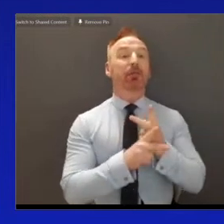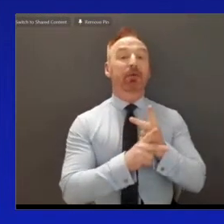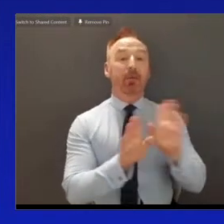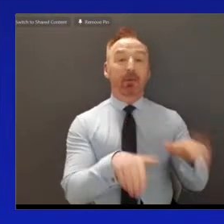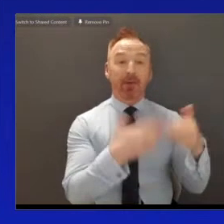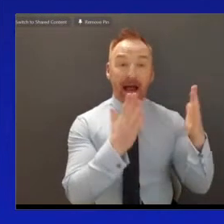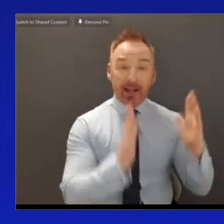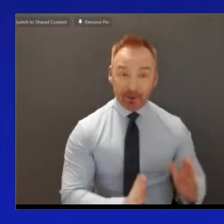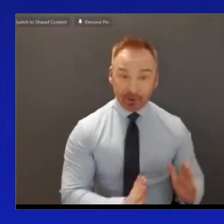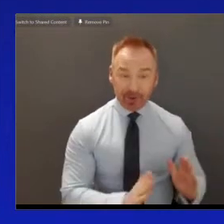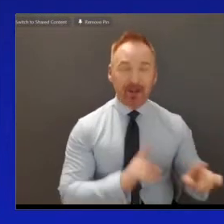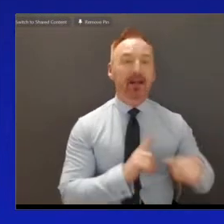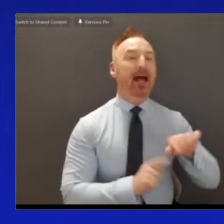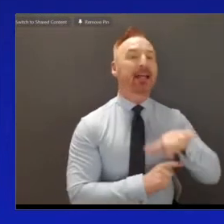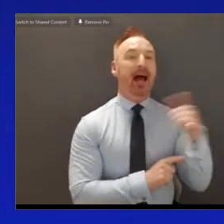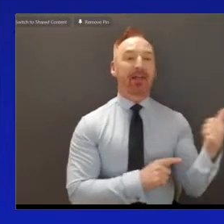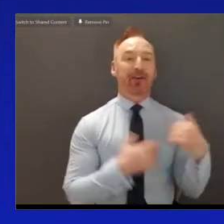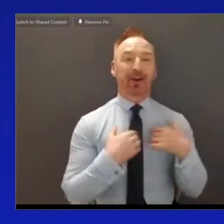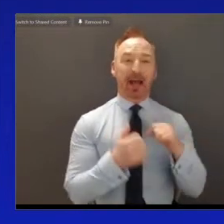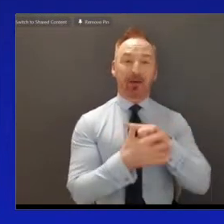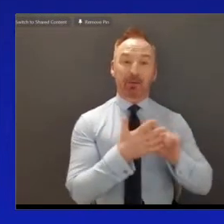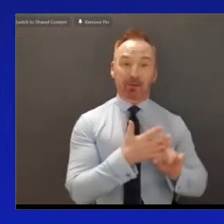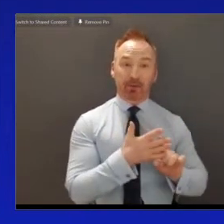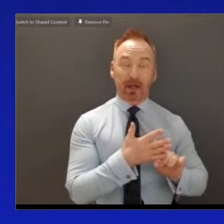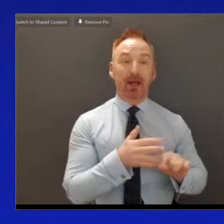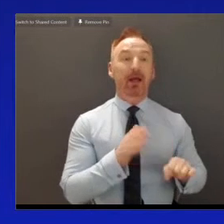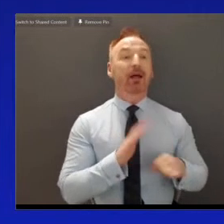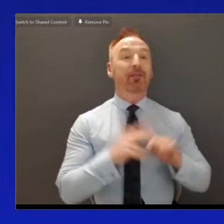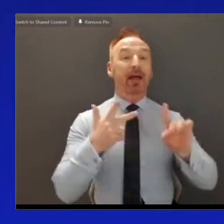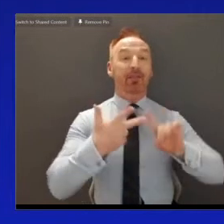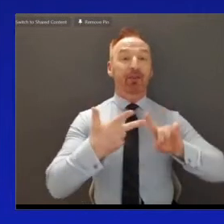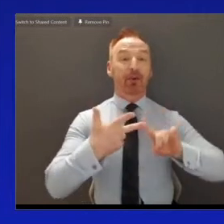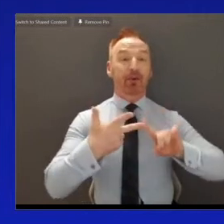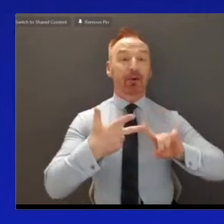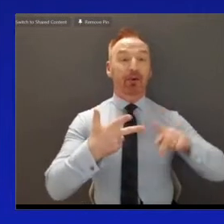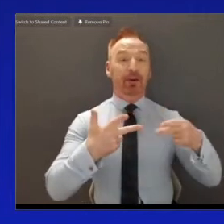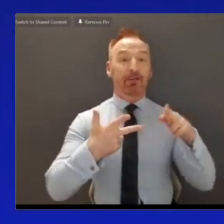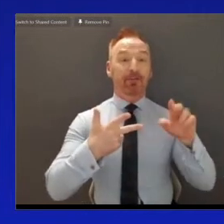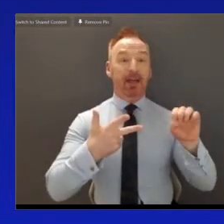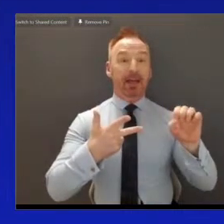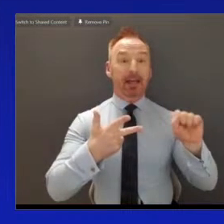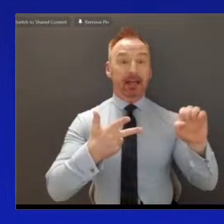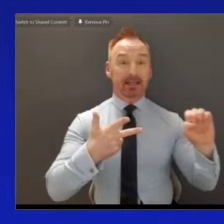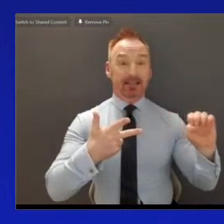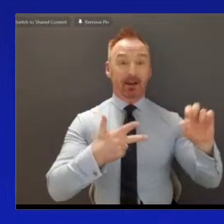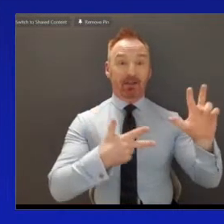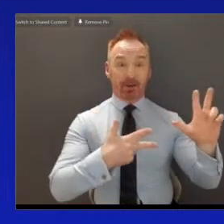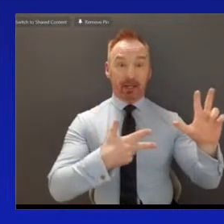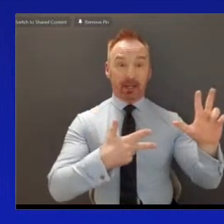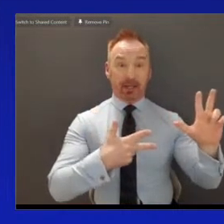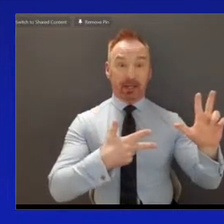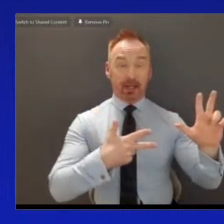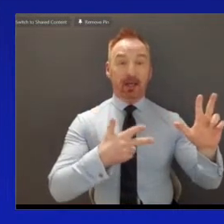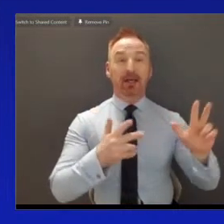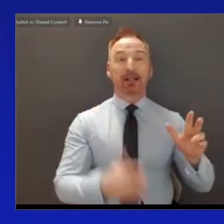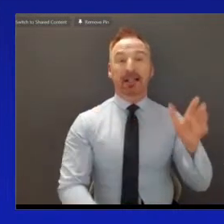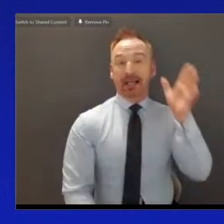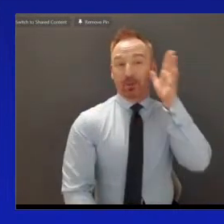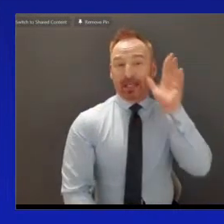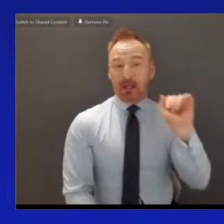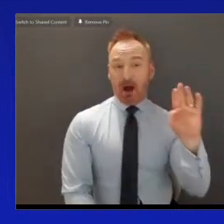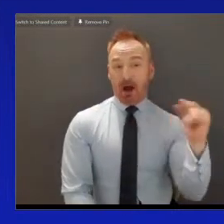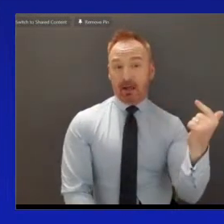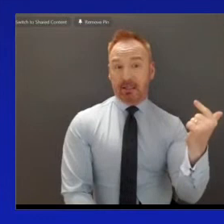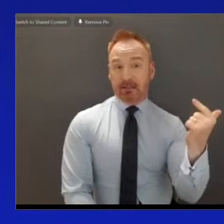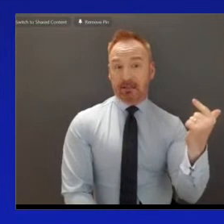The province anticipates that the third phase of the vaccine distribution could begin in August, again, depending on the availability